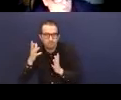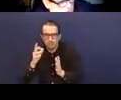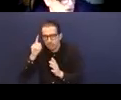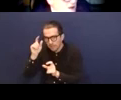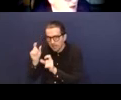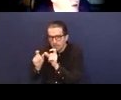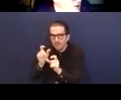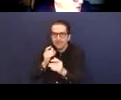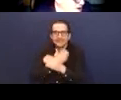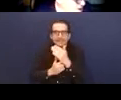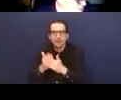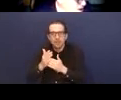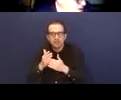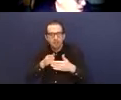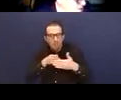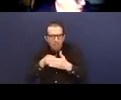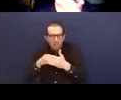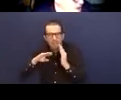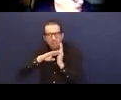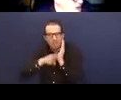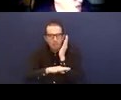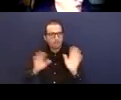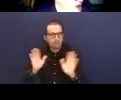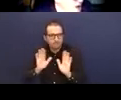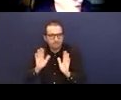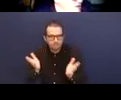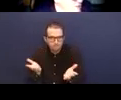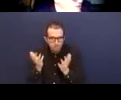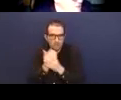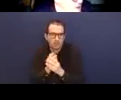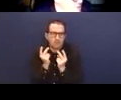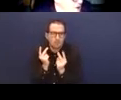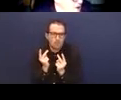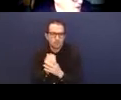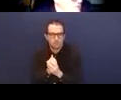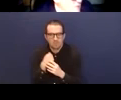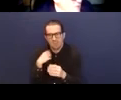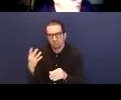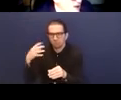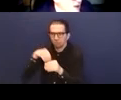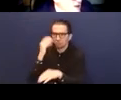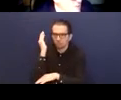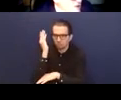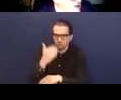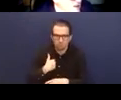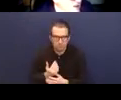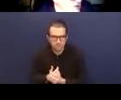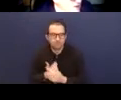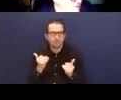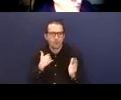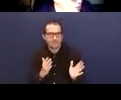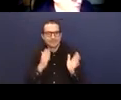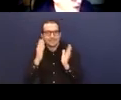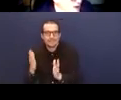SDGs. We may get another one in as well, I don't know. Remember we put in the